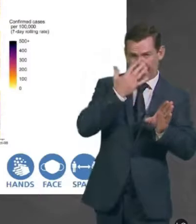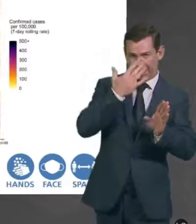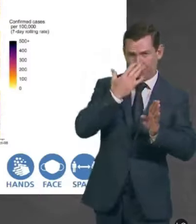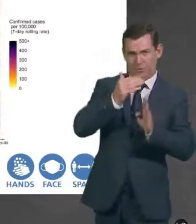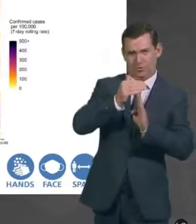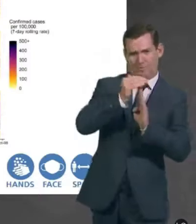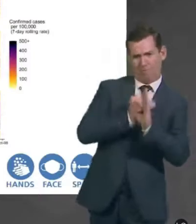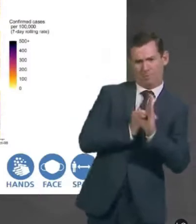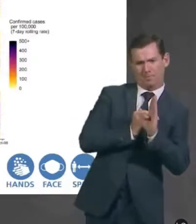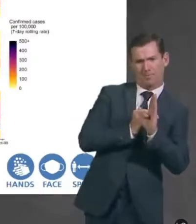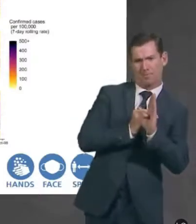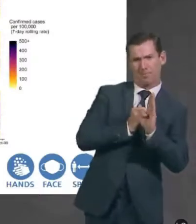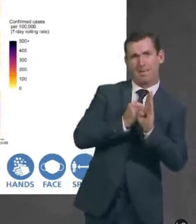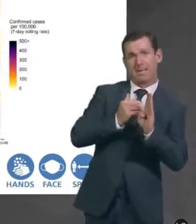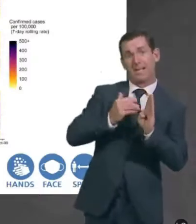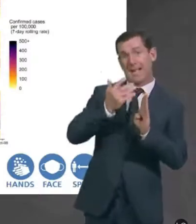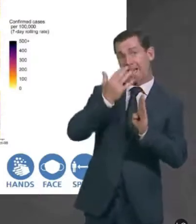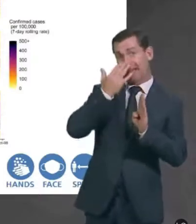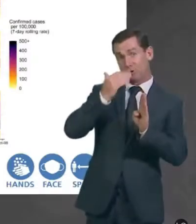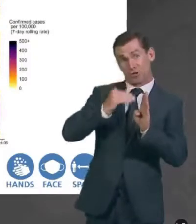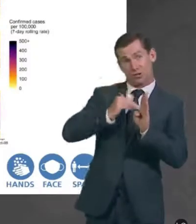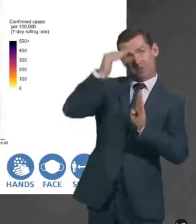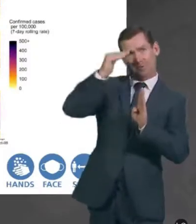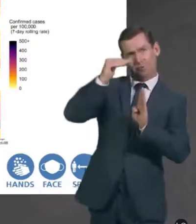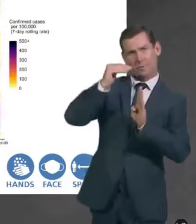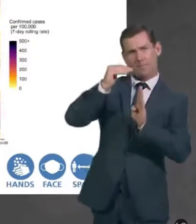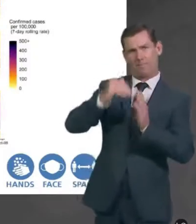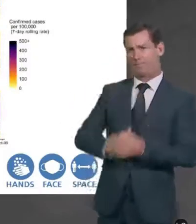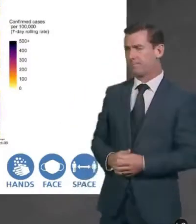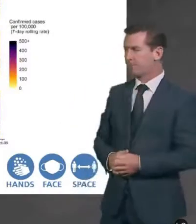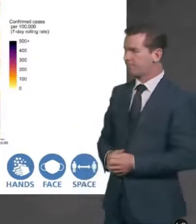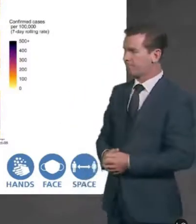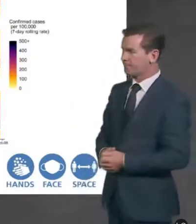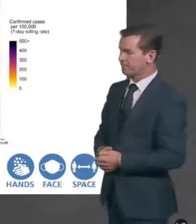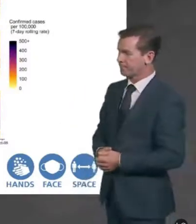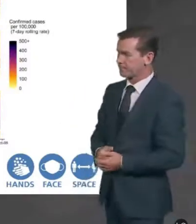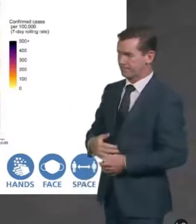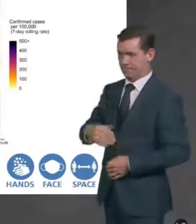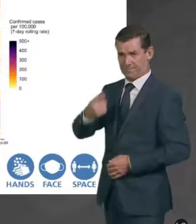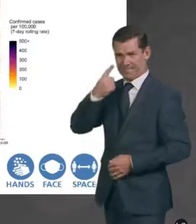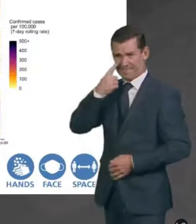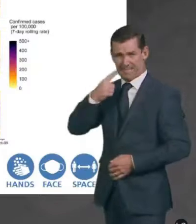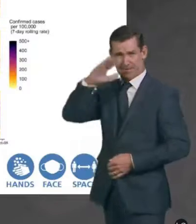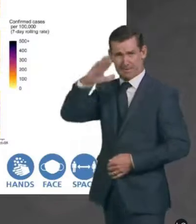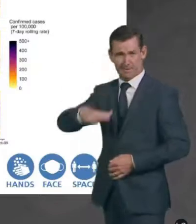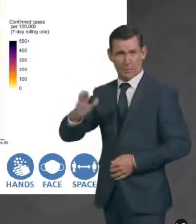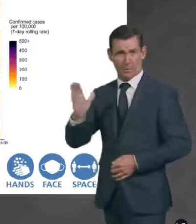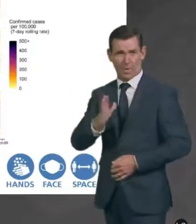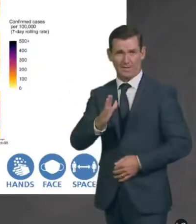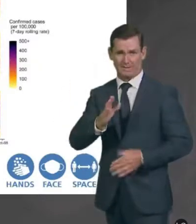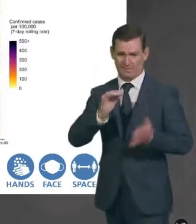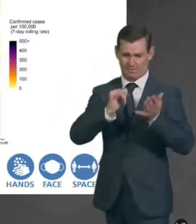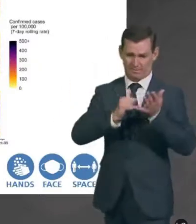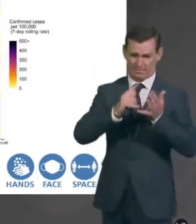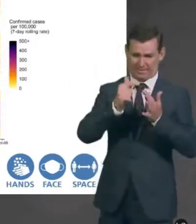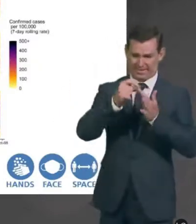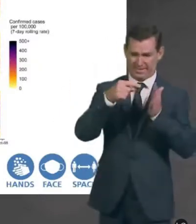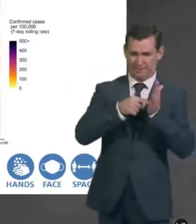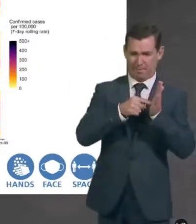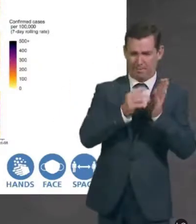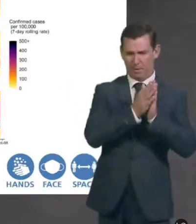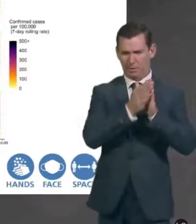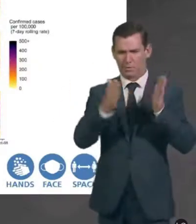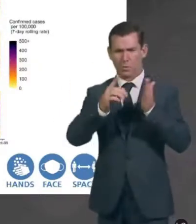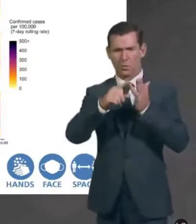the Southwest is that from mid-September through to October, there's been a gradual increase in the number